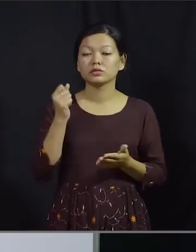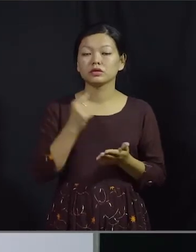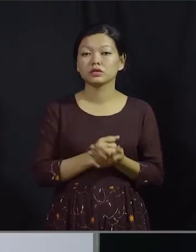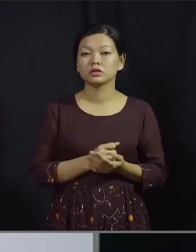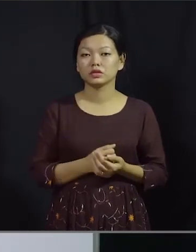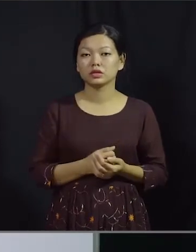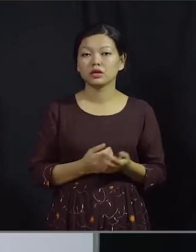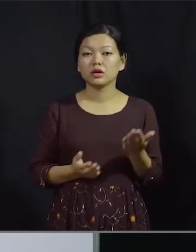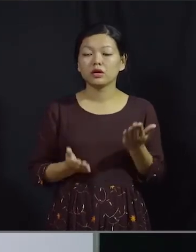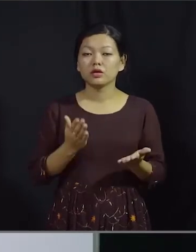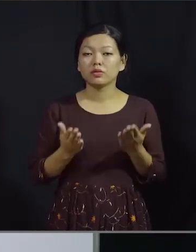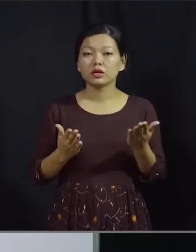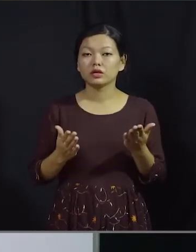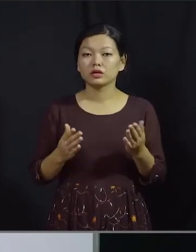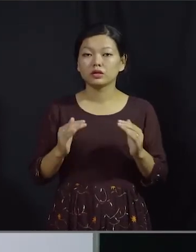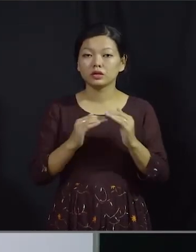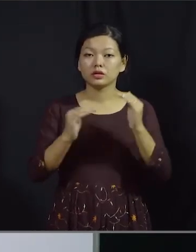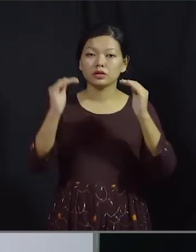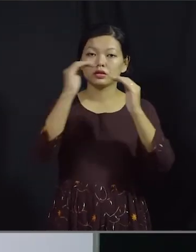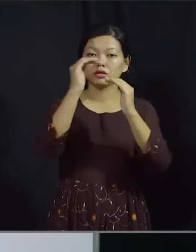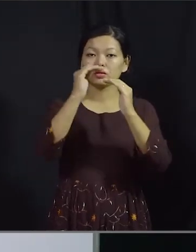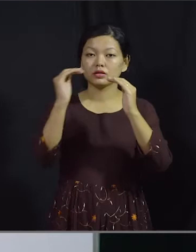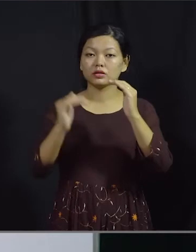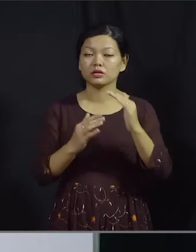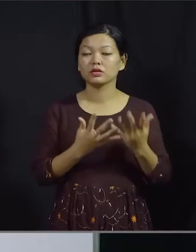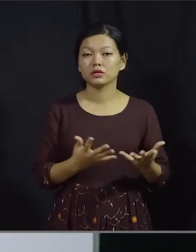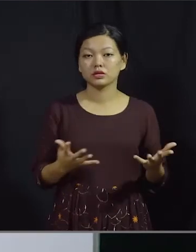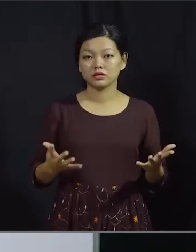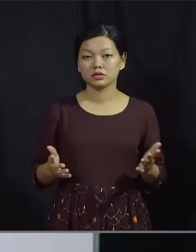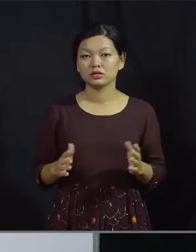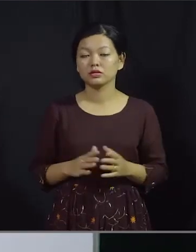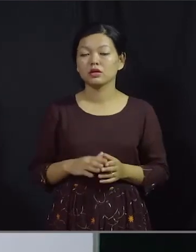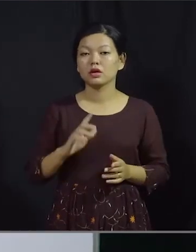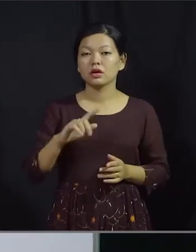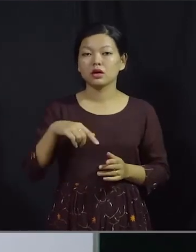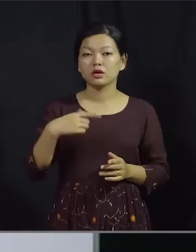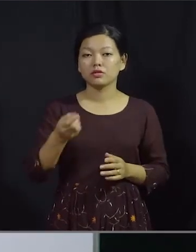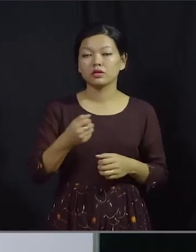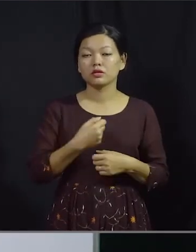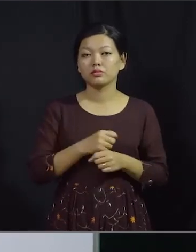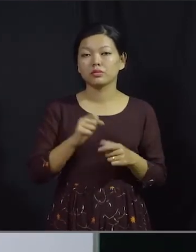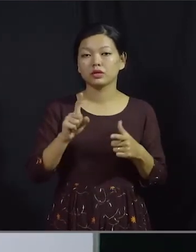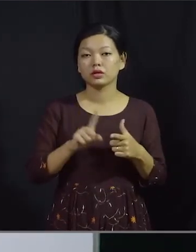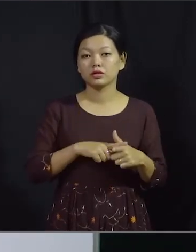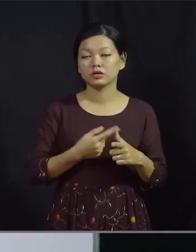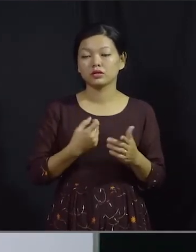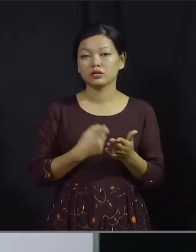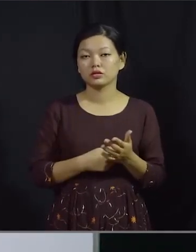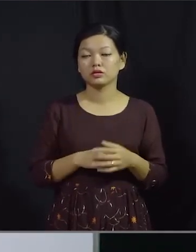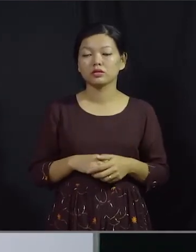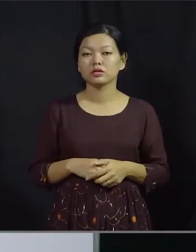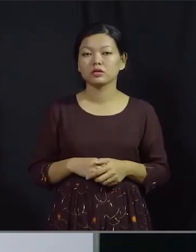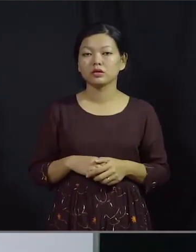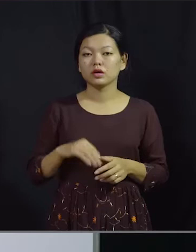is an increase or decrease in the value of assets and liabilities. Then you will have to journalize. After